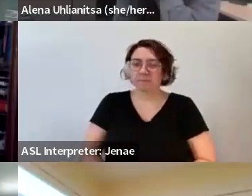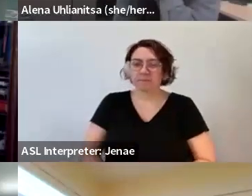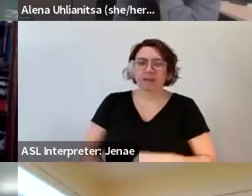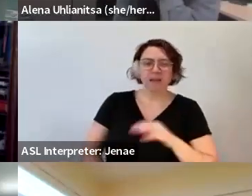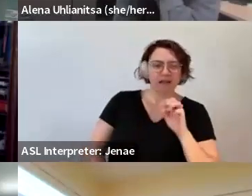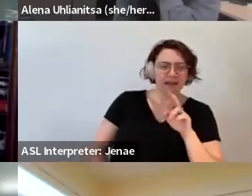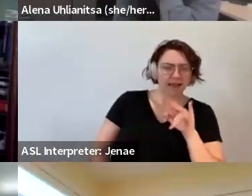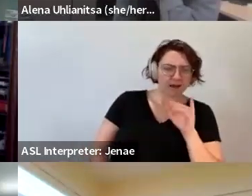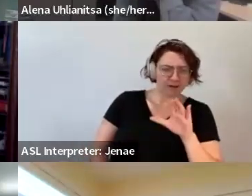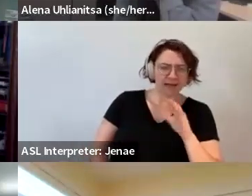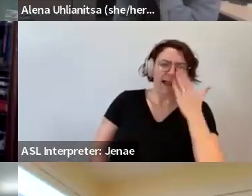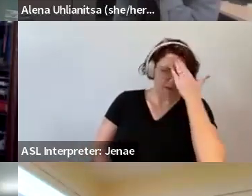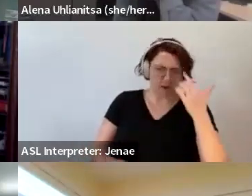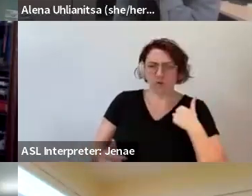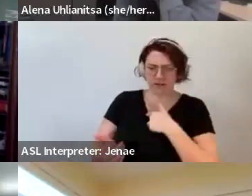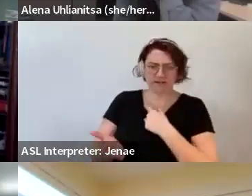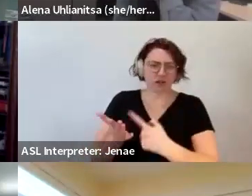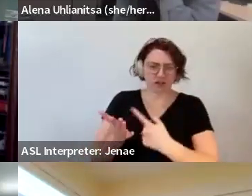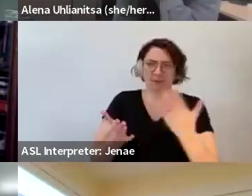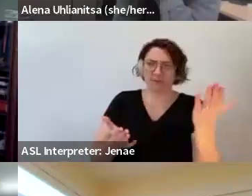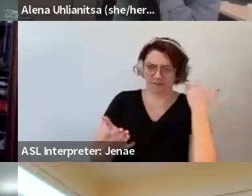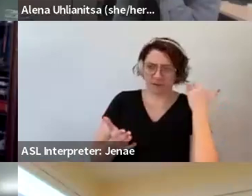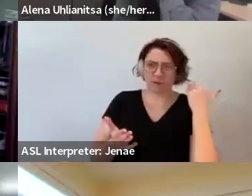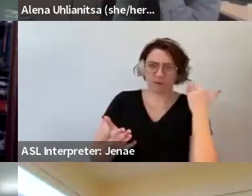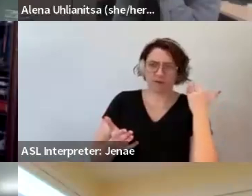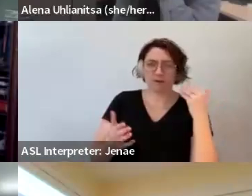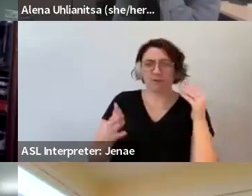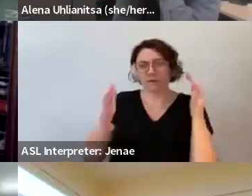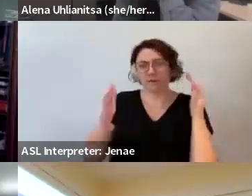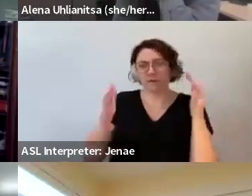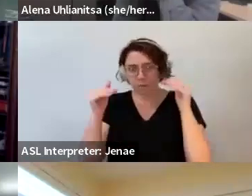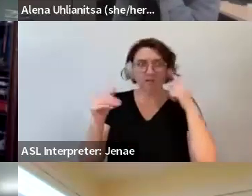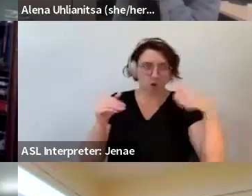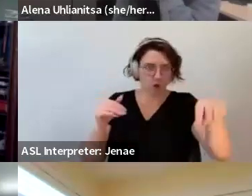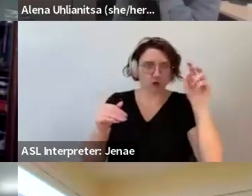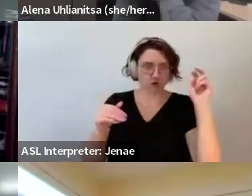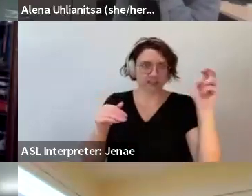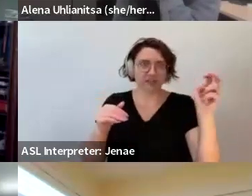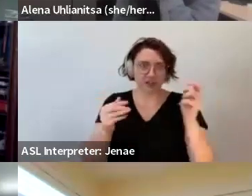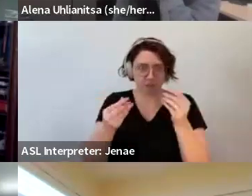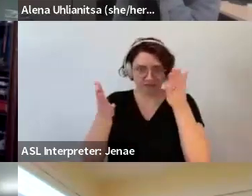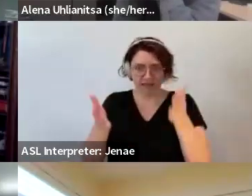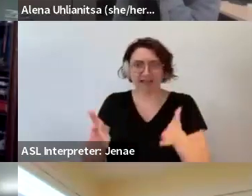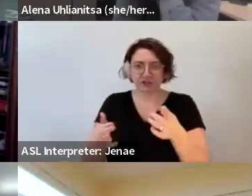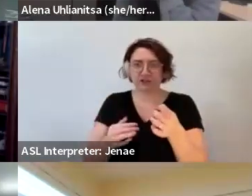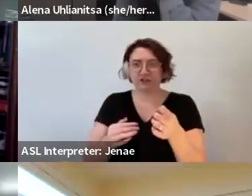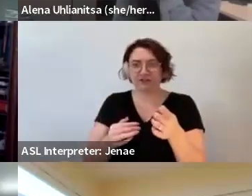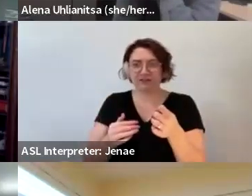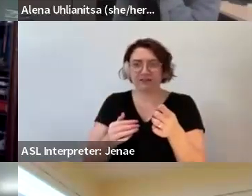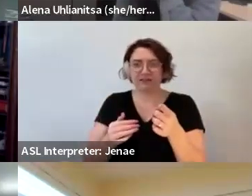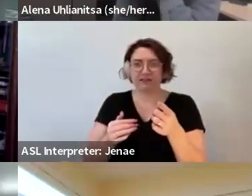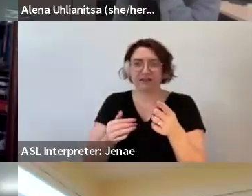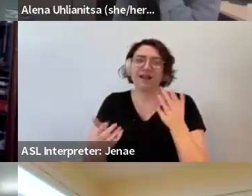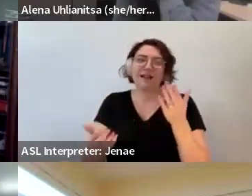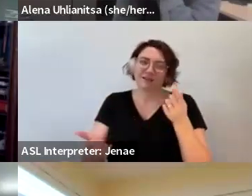I know we've certainly talked about this before, but I hope for any transportation providers that are on, just because you're probably